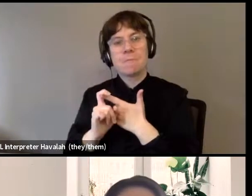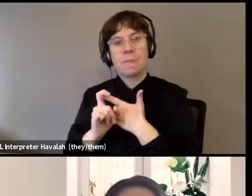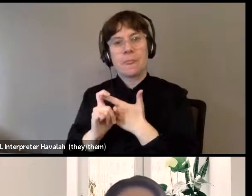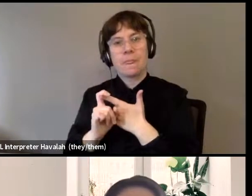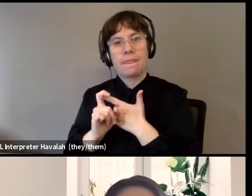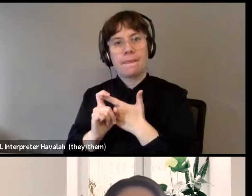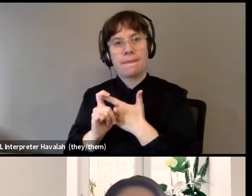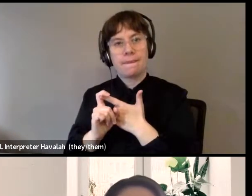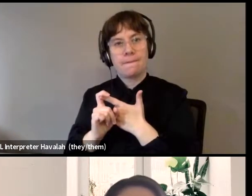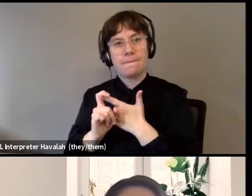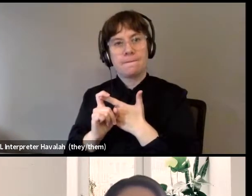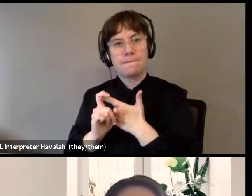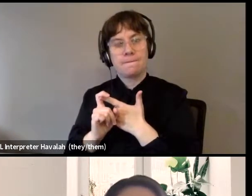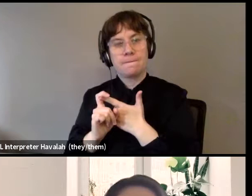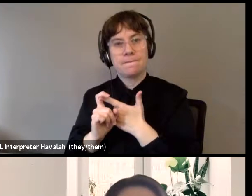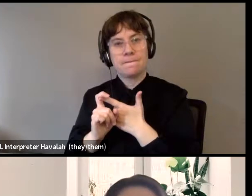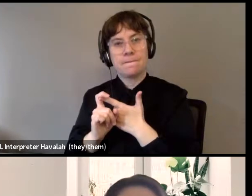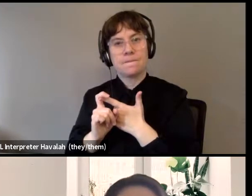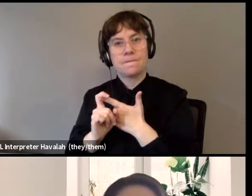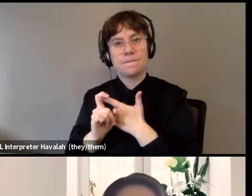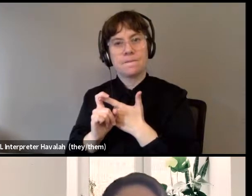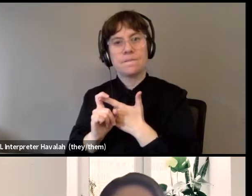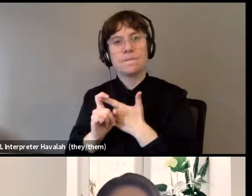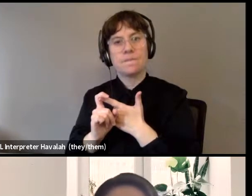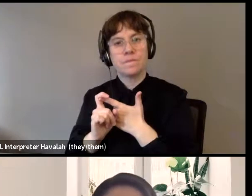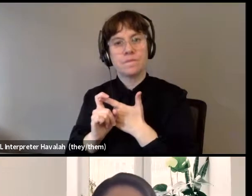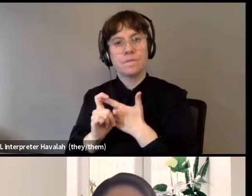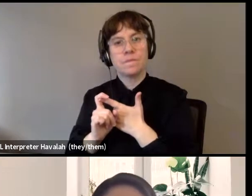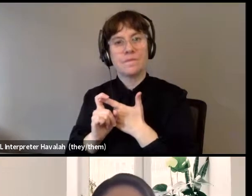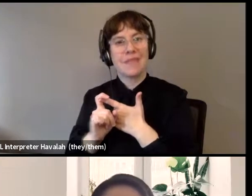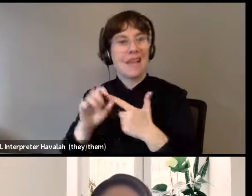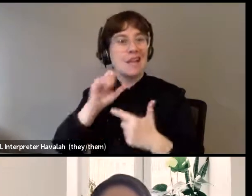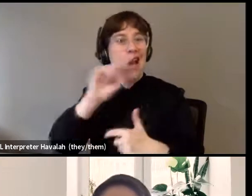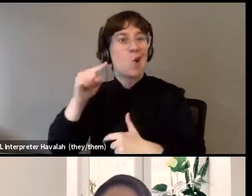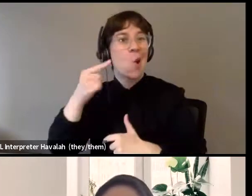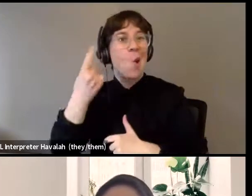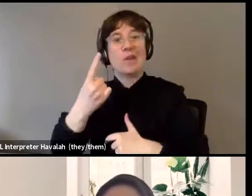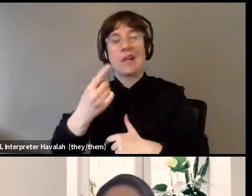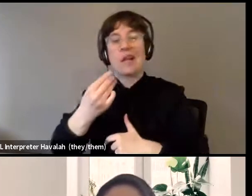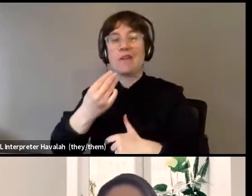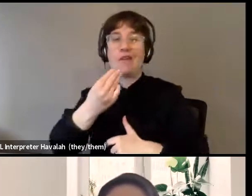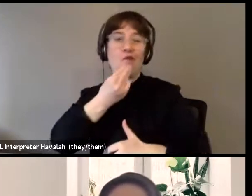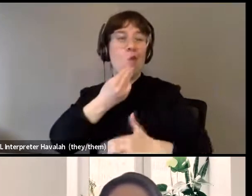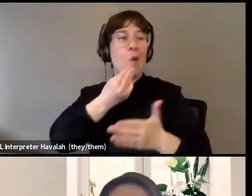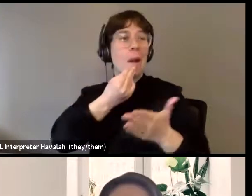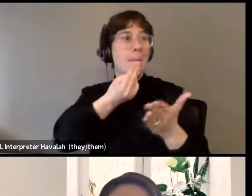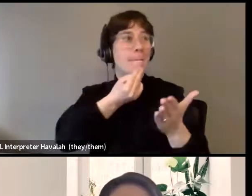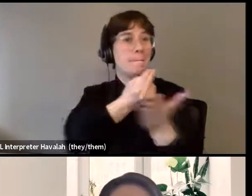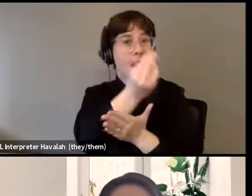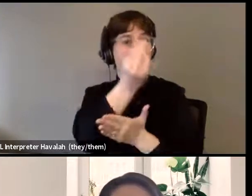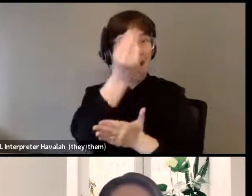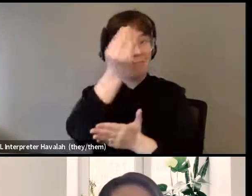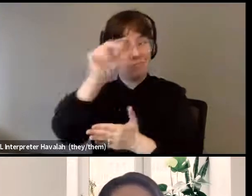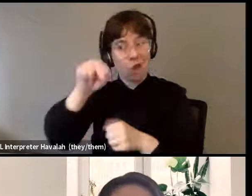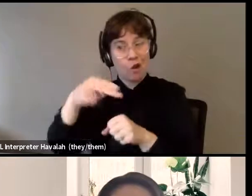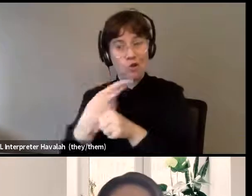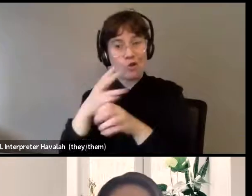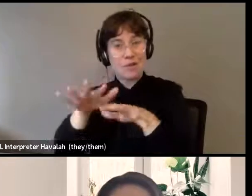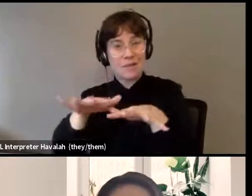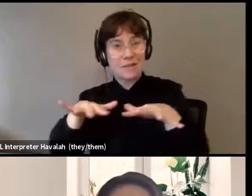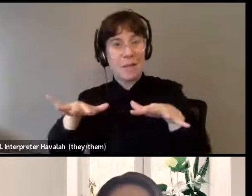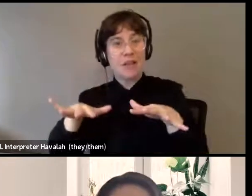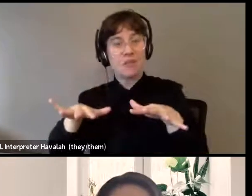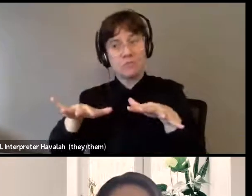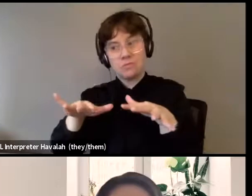a space where it's not just the utilitarian purpose of buying groceries. It's also a place